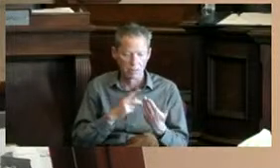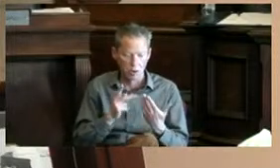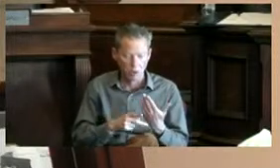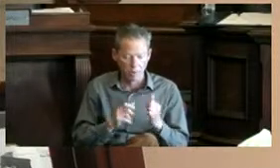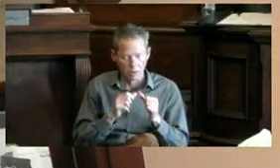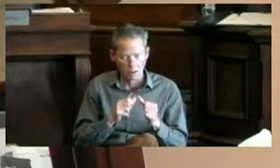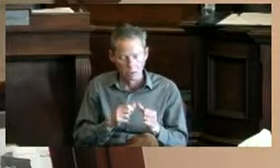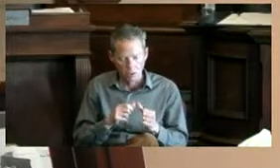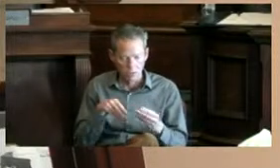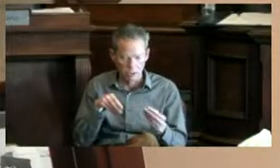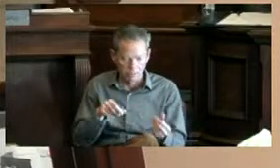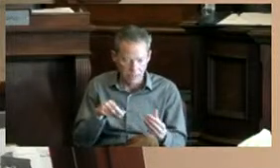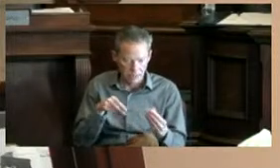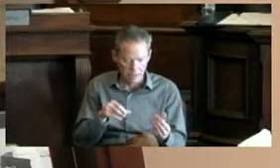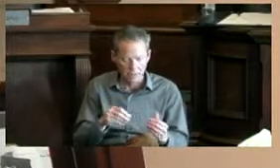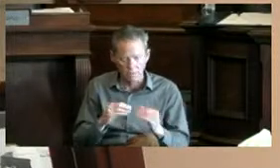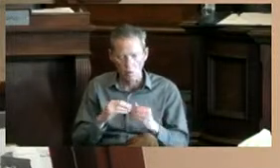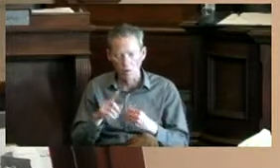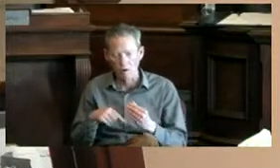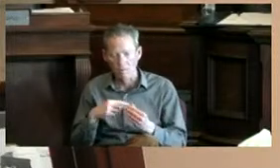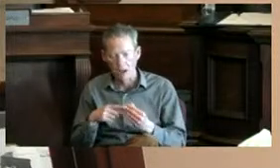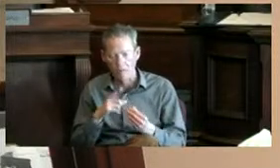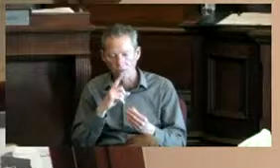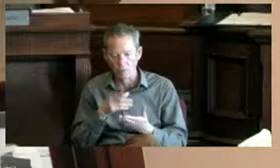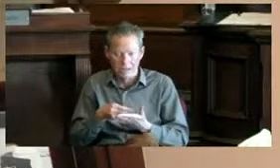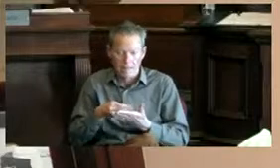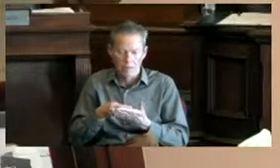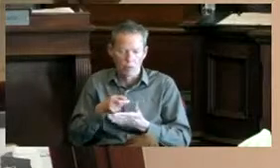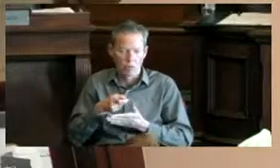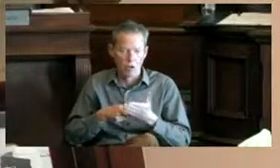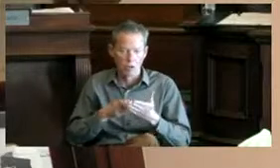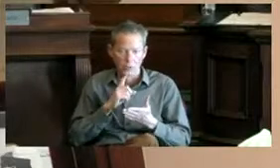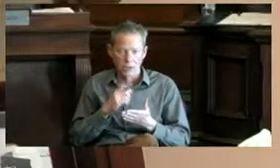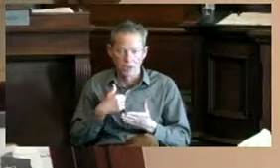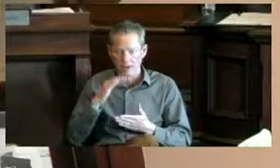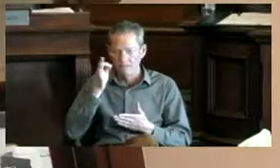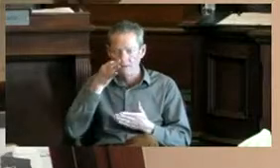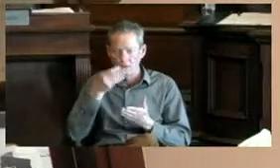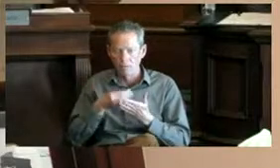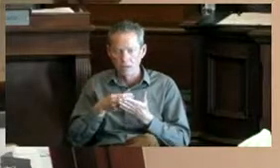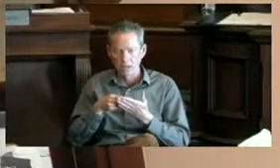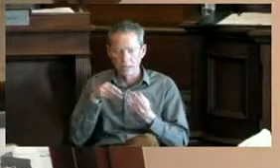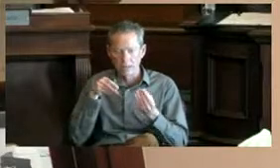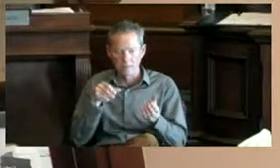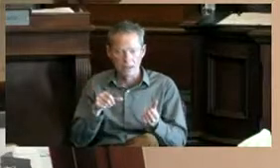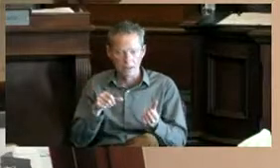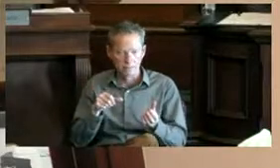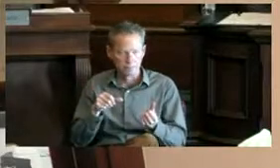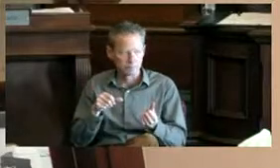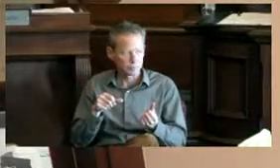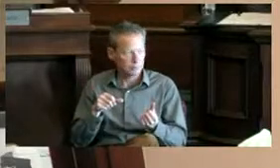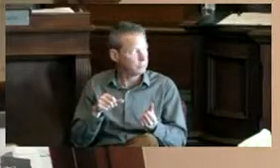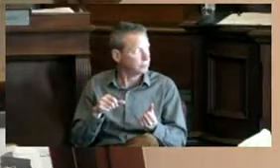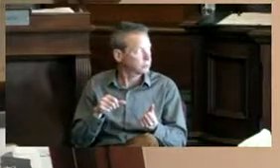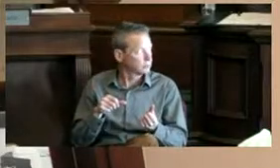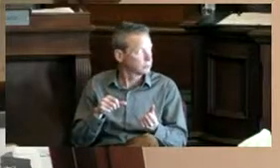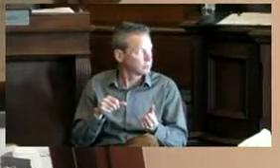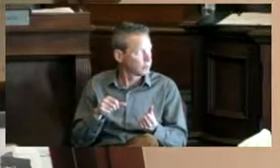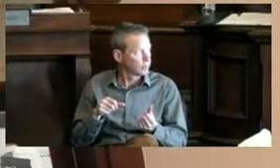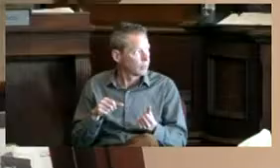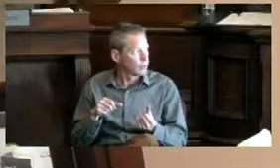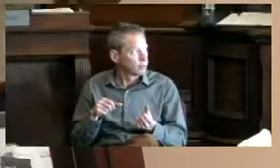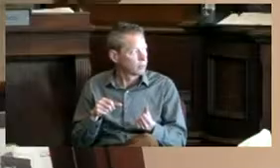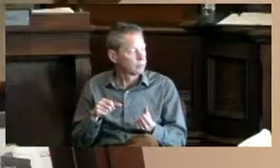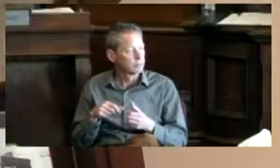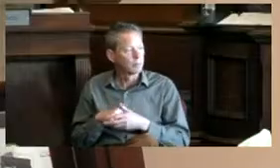ongoing expenses and more about the upfront capital costs, which we actually have federal dollars to spend on now. But we got to make some decisions that have to be informed by these other entities as